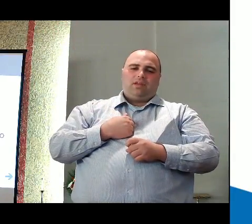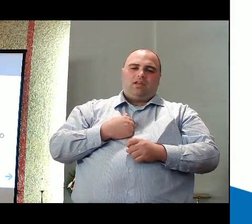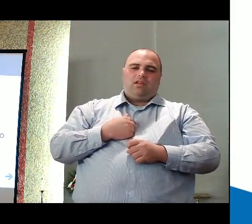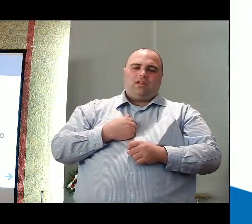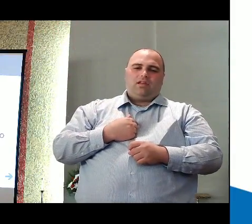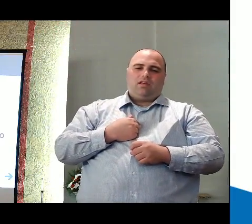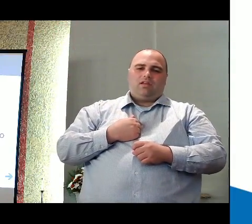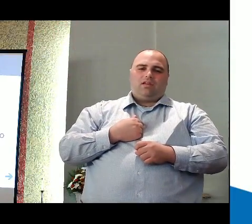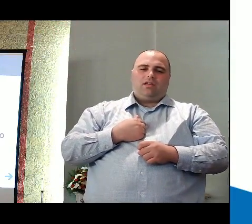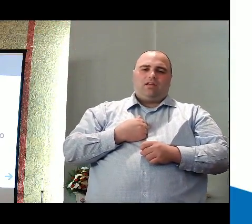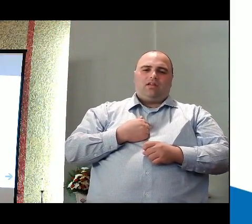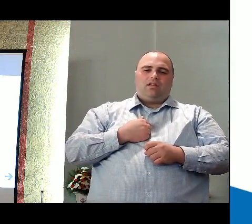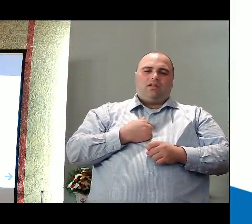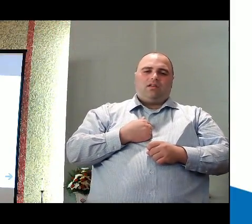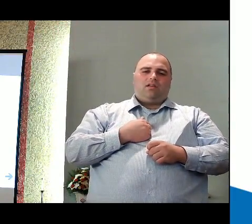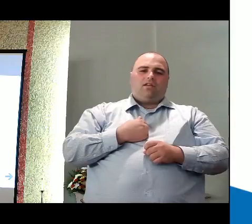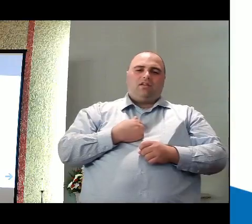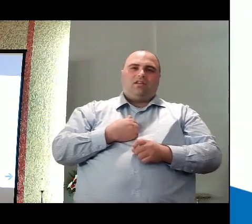given me.